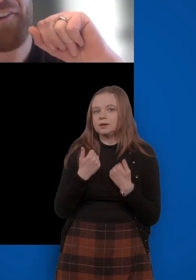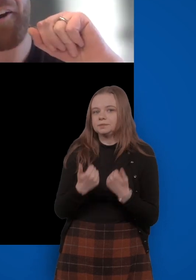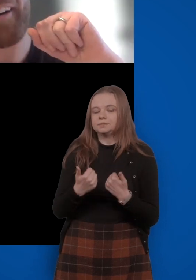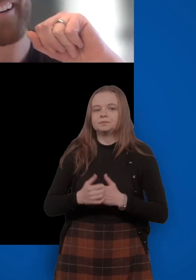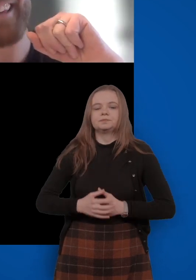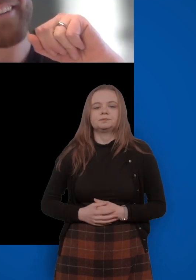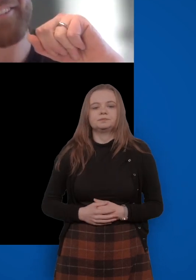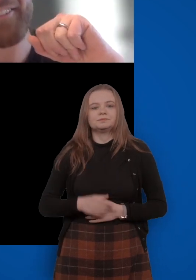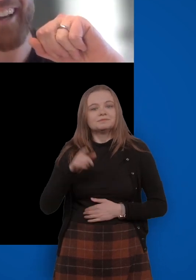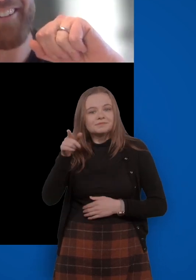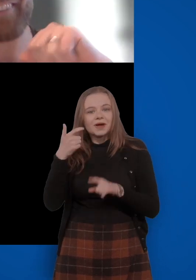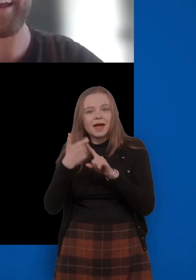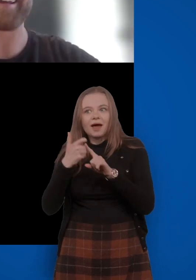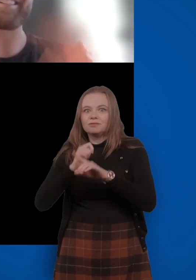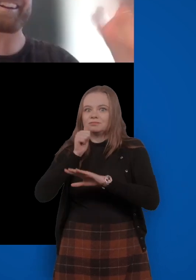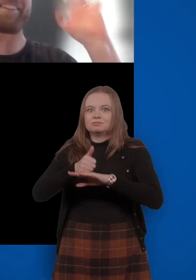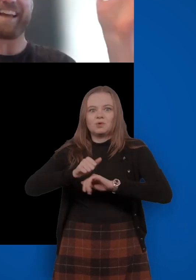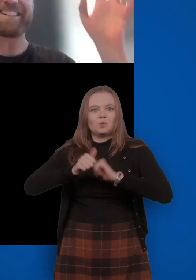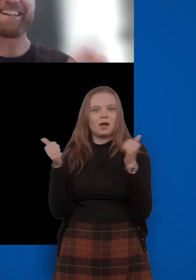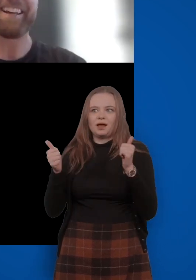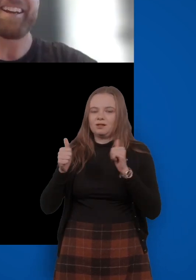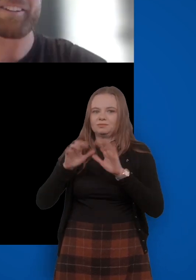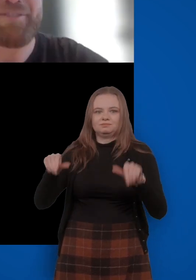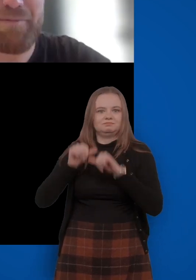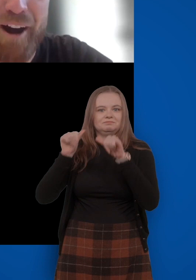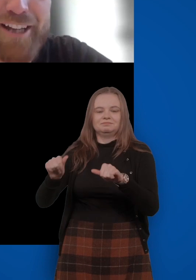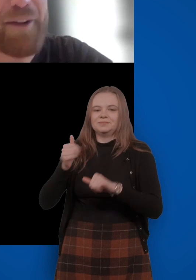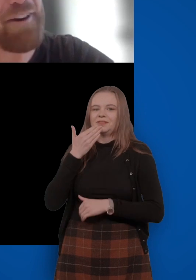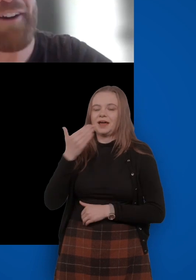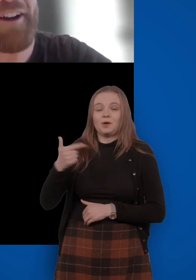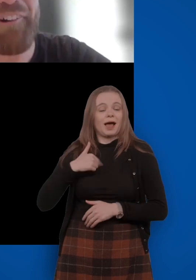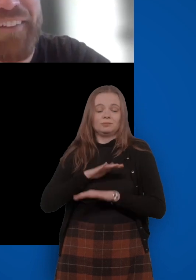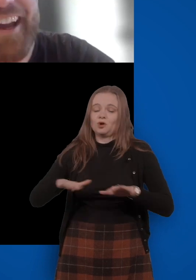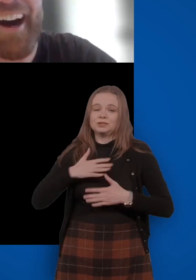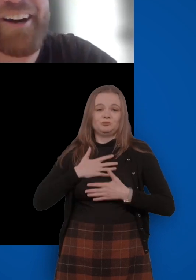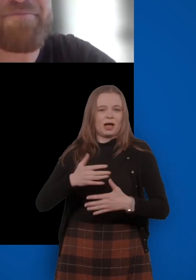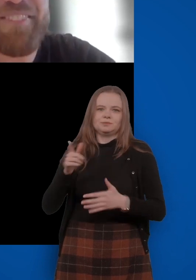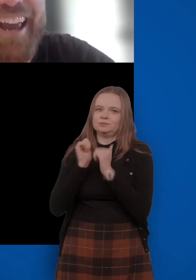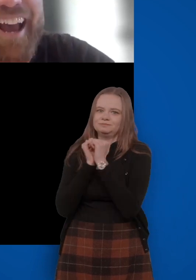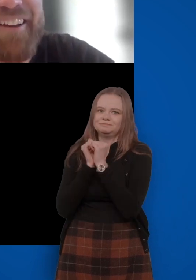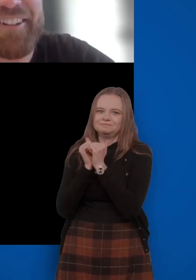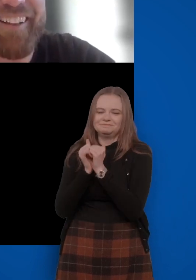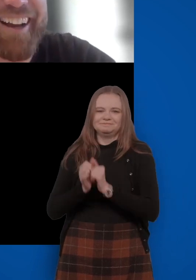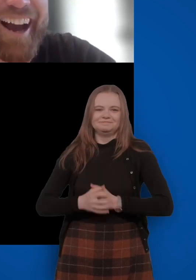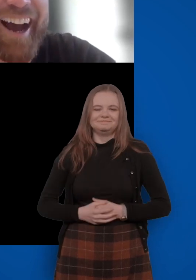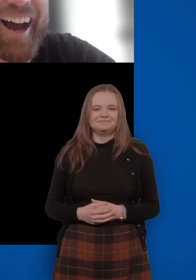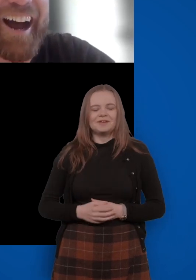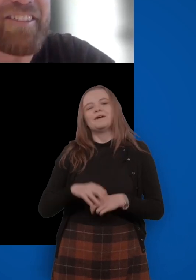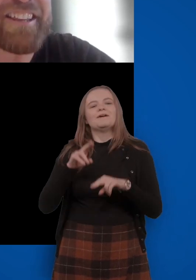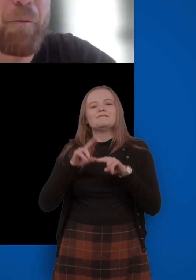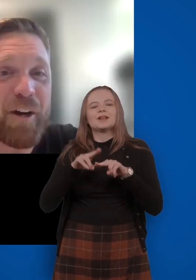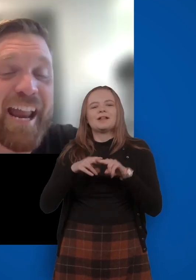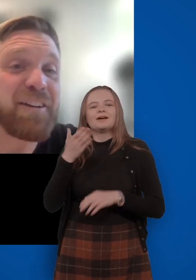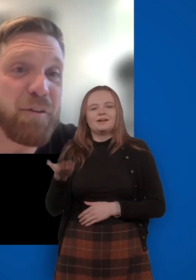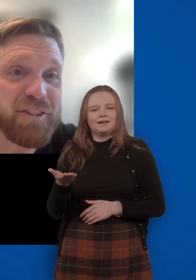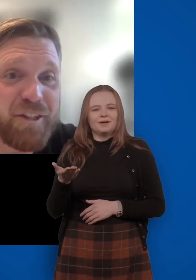set us off so well, Karen. Thank you for doing that. Man, it sounded fantastic. Not that I'm surprised, but I'm very grateful. Fenella, I think